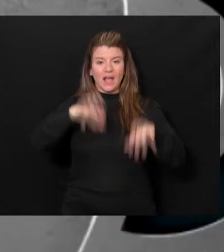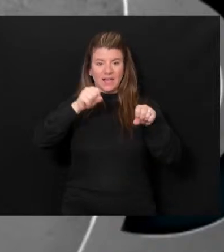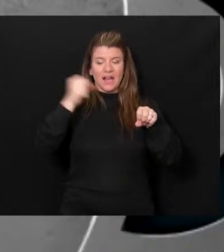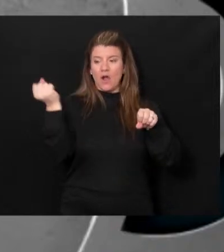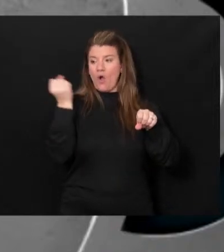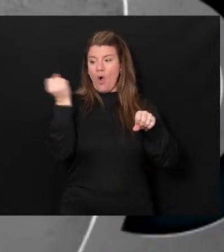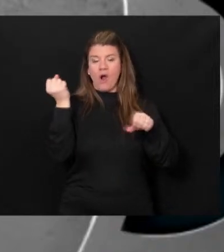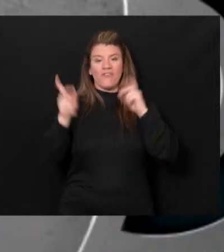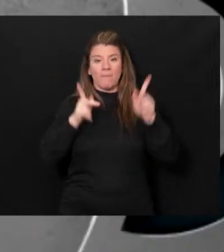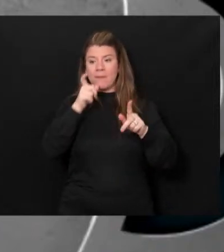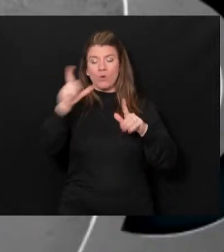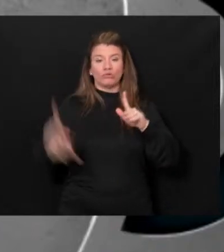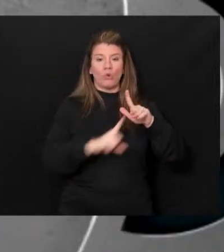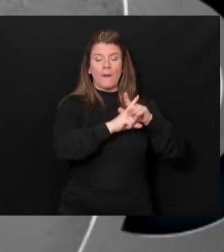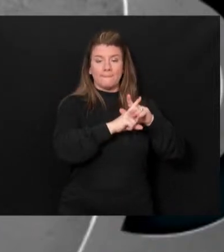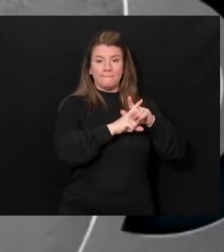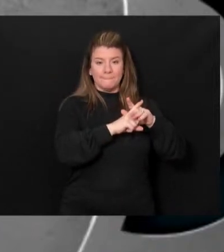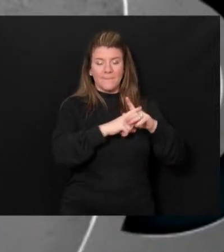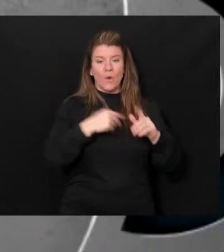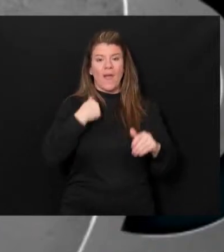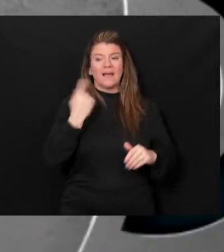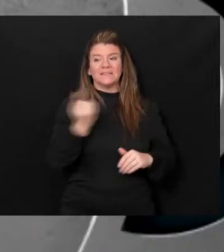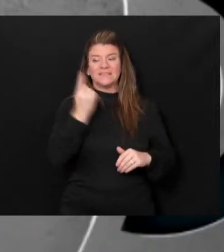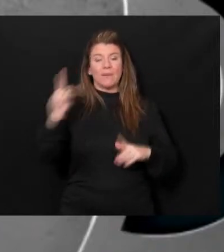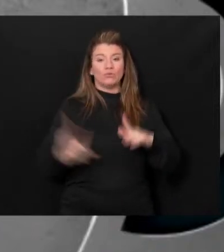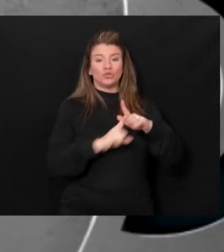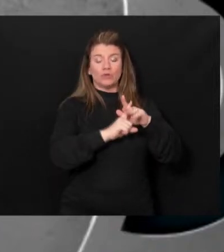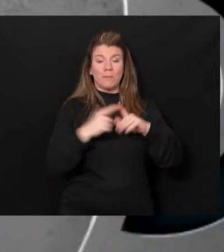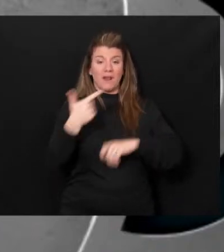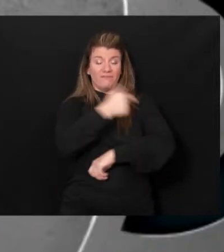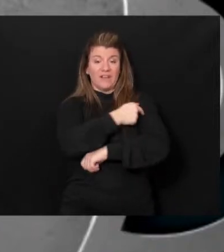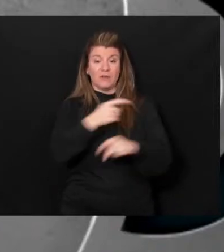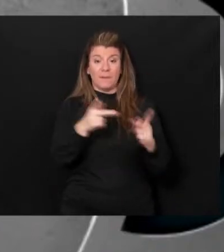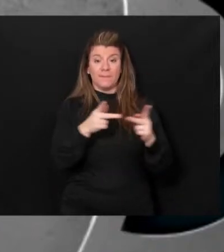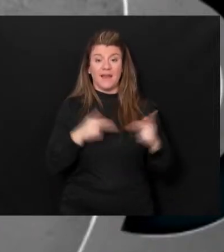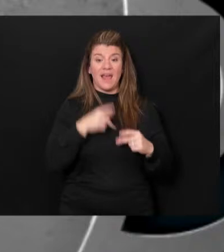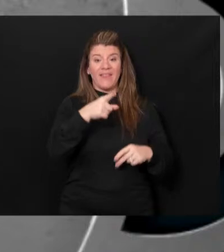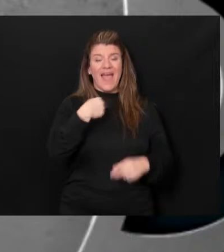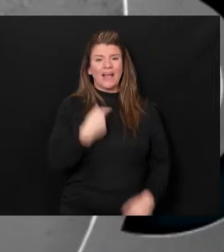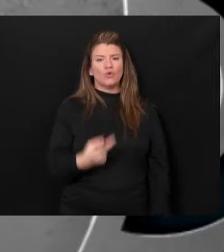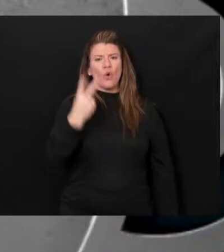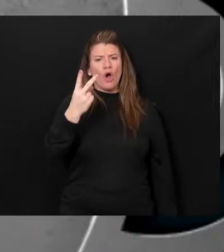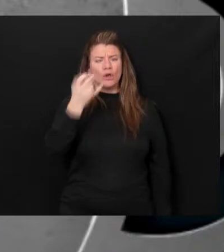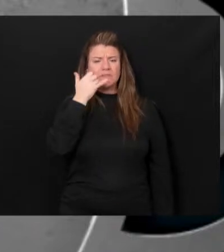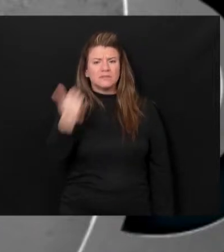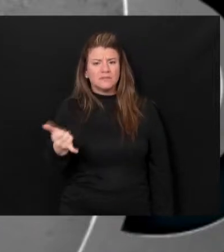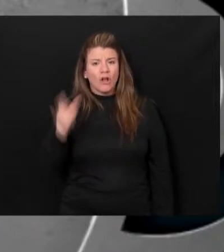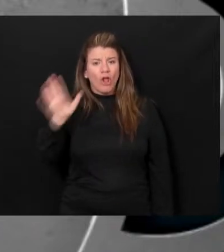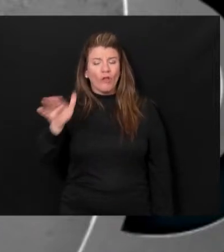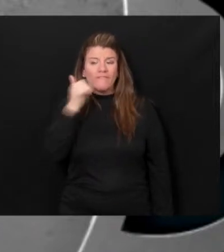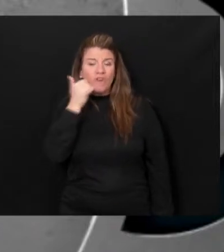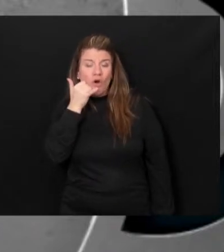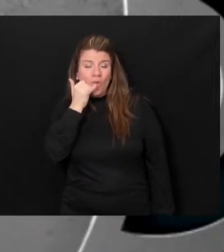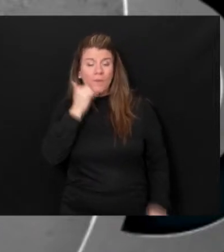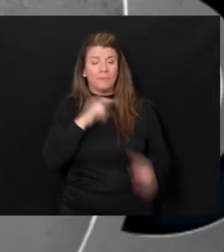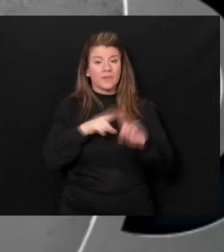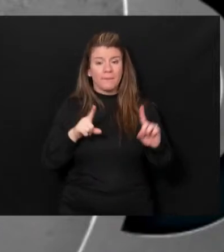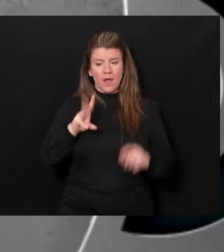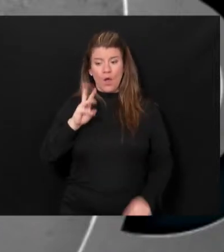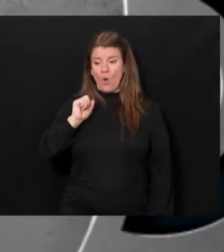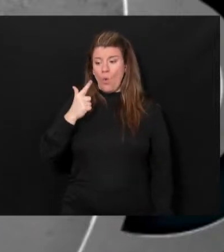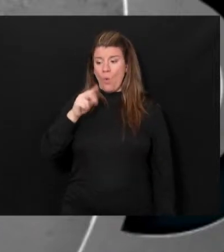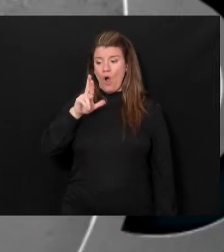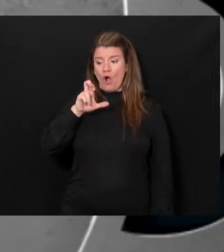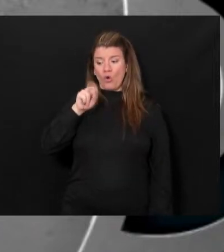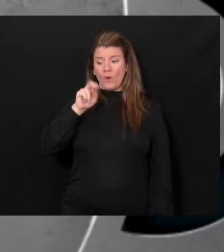for people who did show up. We had someone who showed up at a vaccination site because they got 2 calls on their phones, but then Walgreens ended